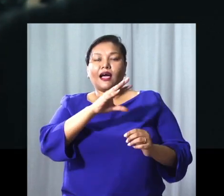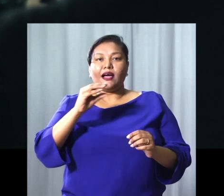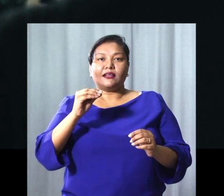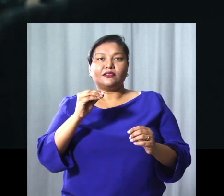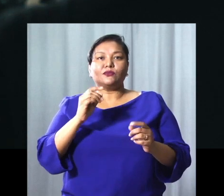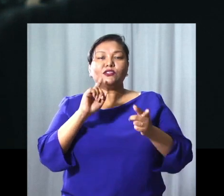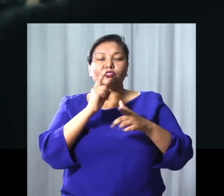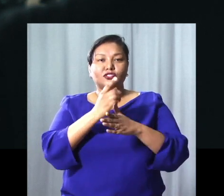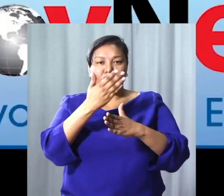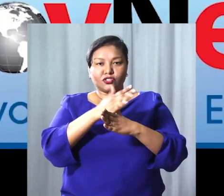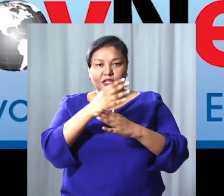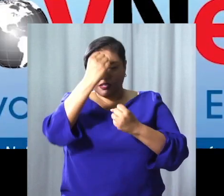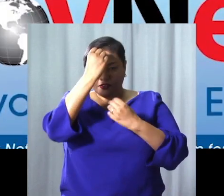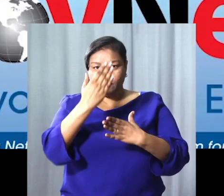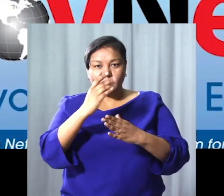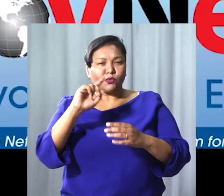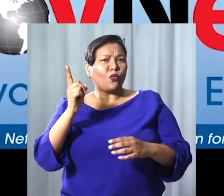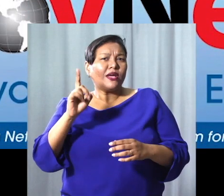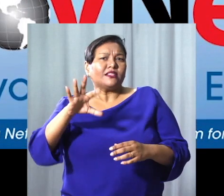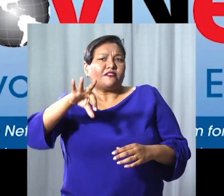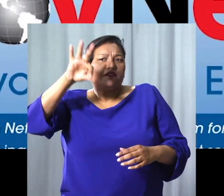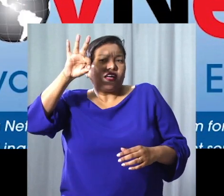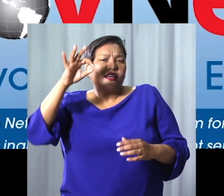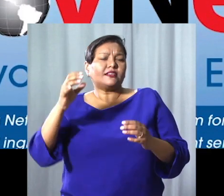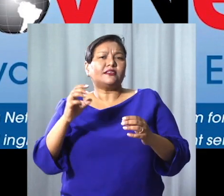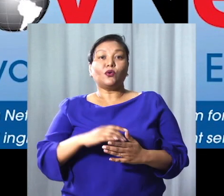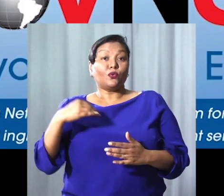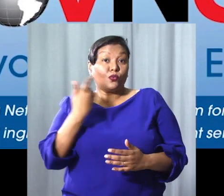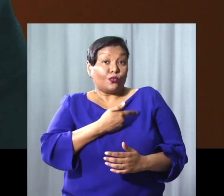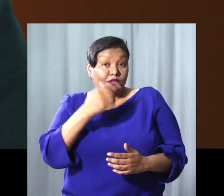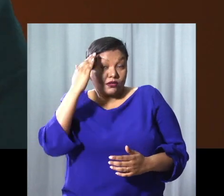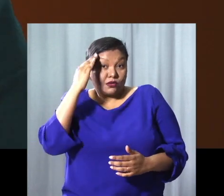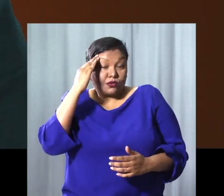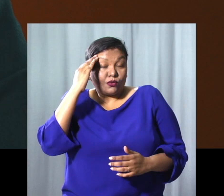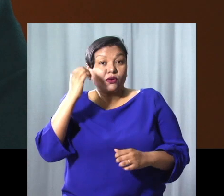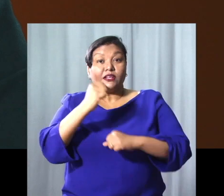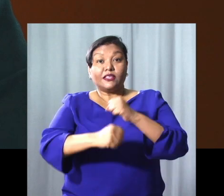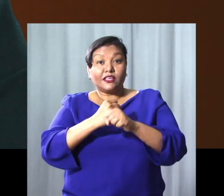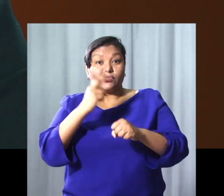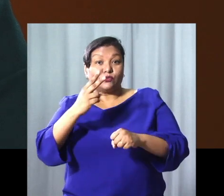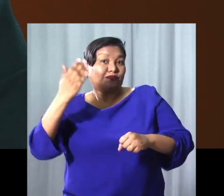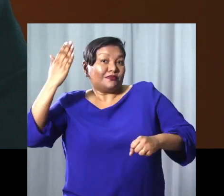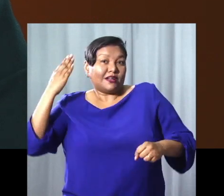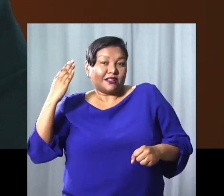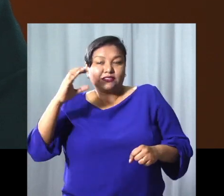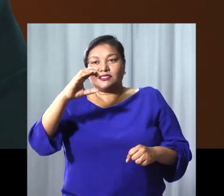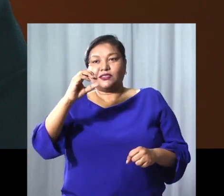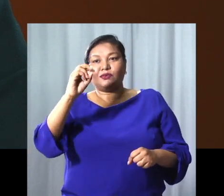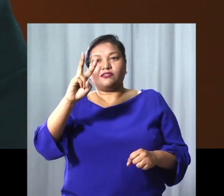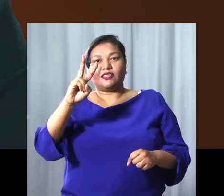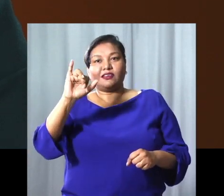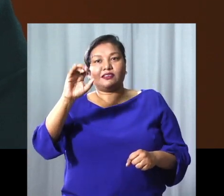national digital resources and services available for access. As we are all aware, over the past